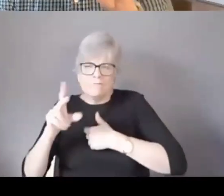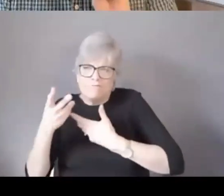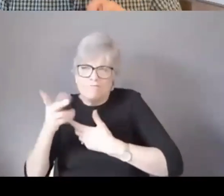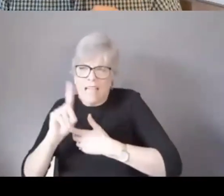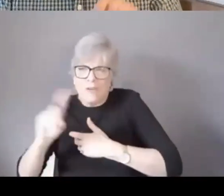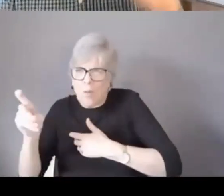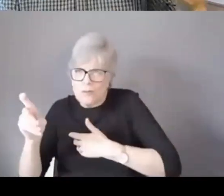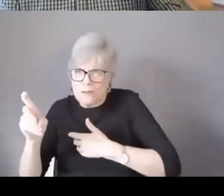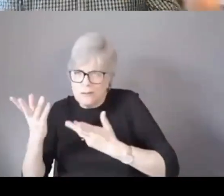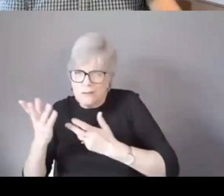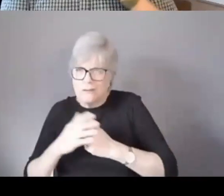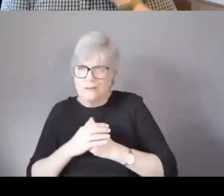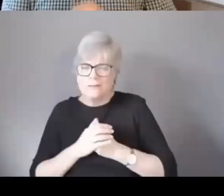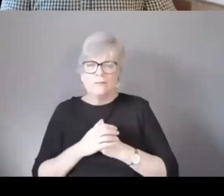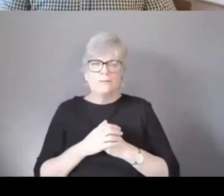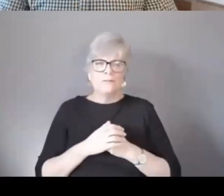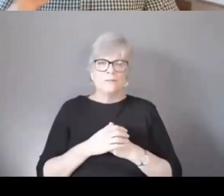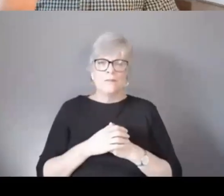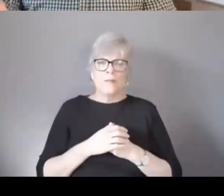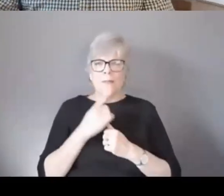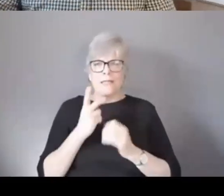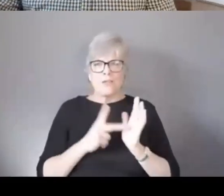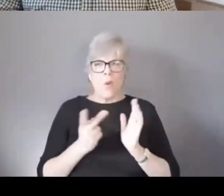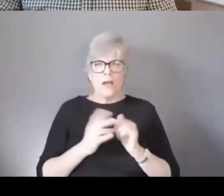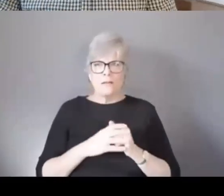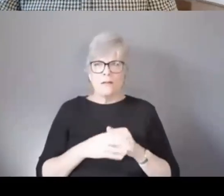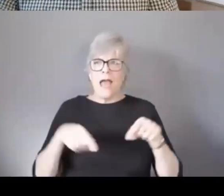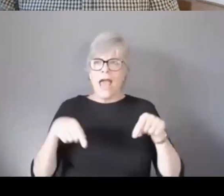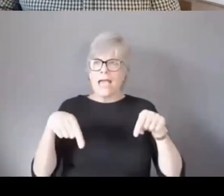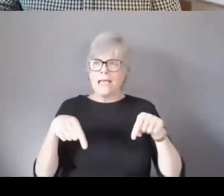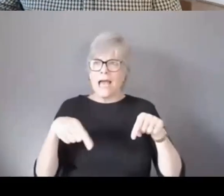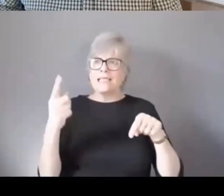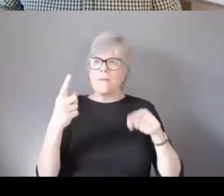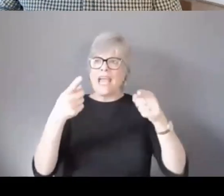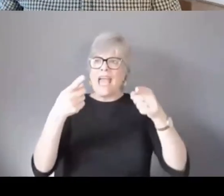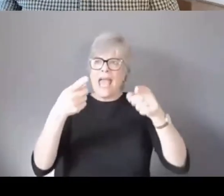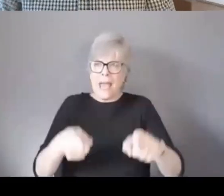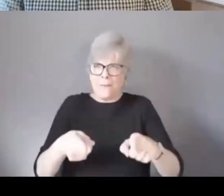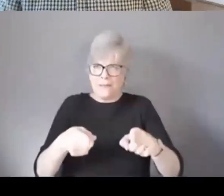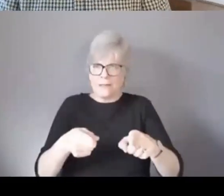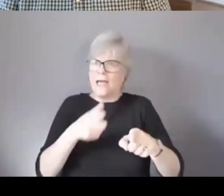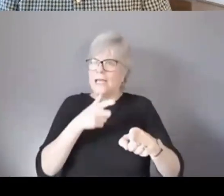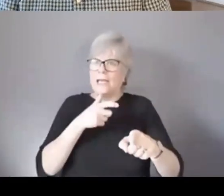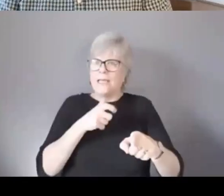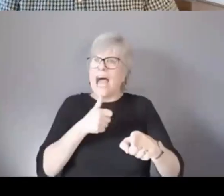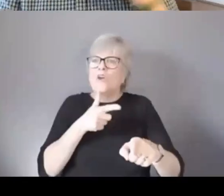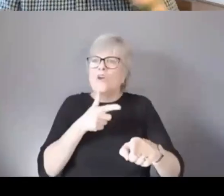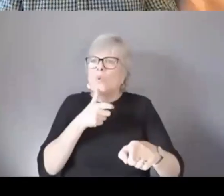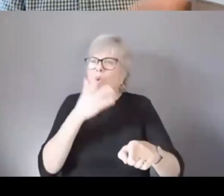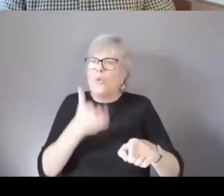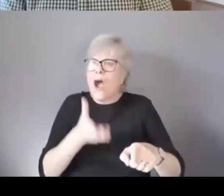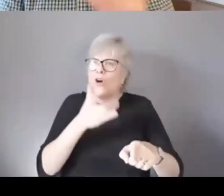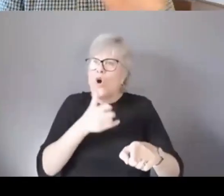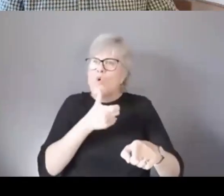I'm going to say this one to you twice. Anxiety is something that happens. It's not who you are or who the young people are that you work with. Right?